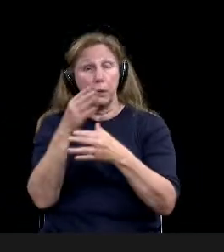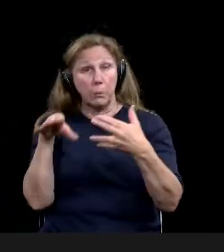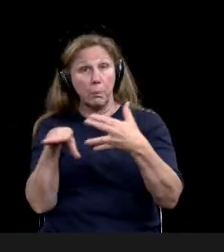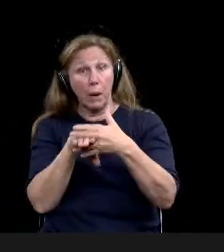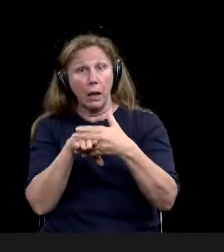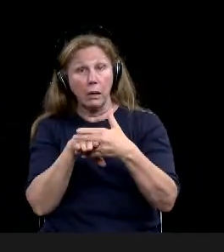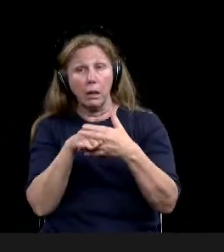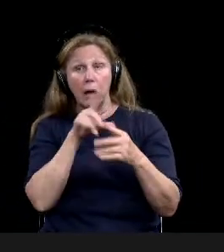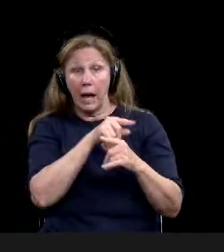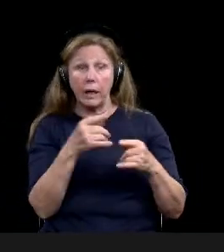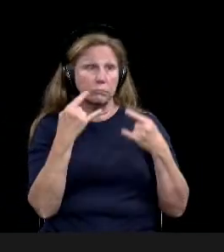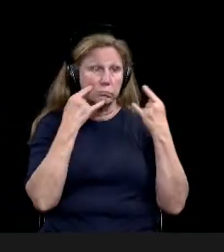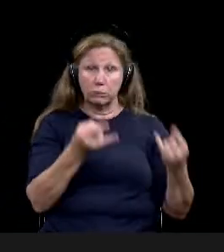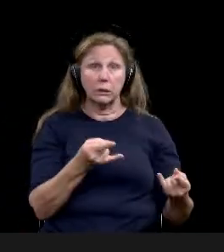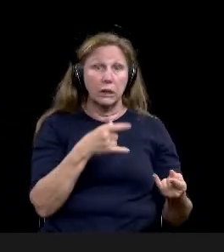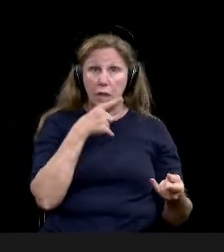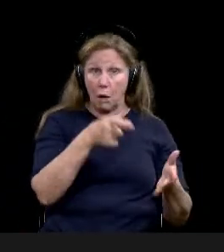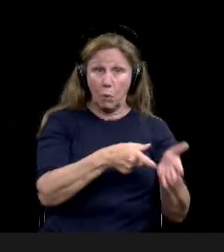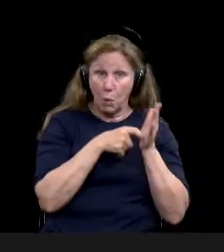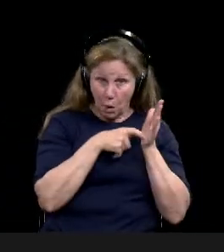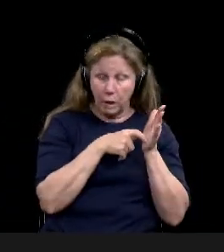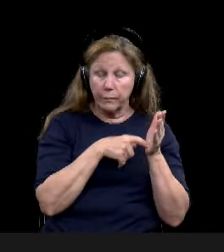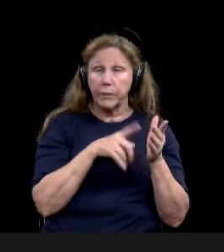Why didn't we see that?